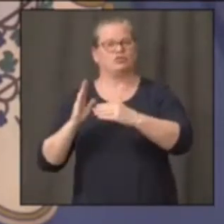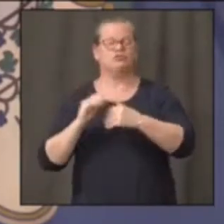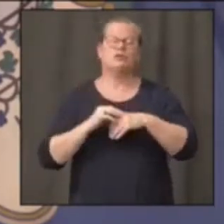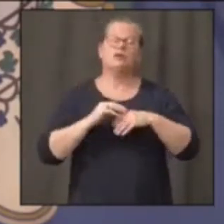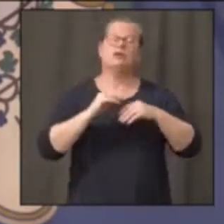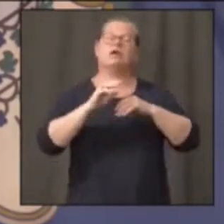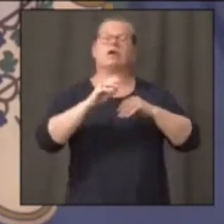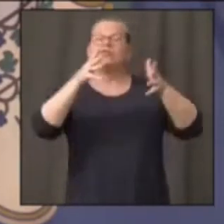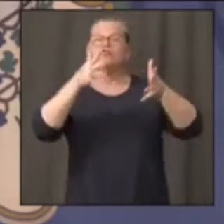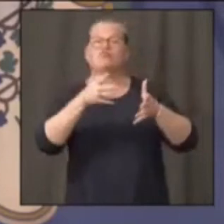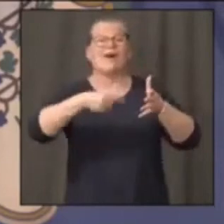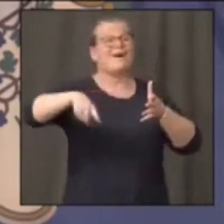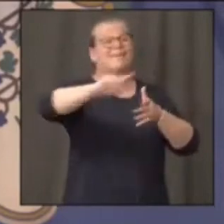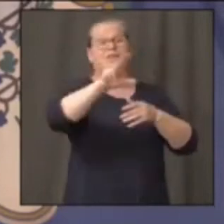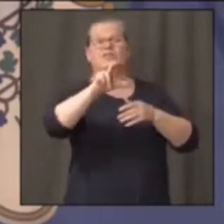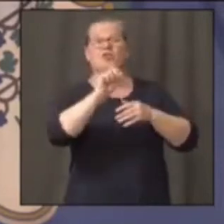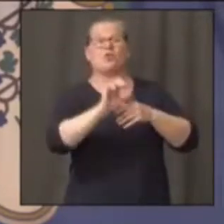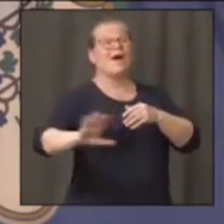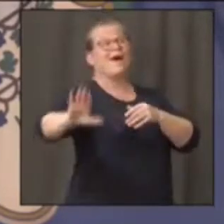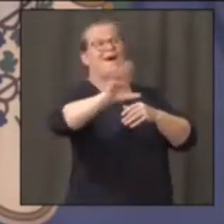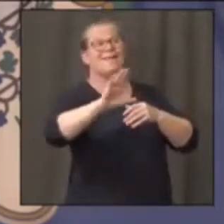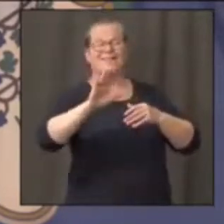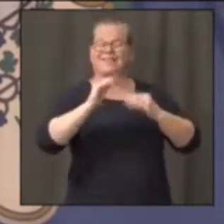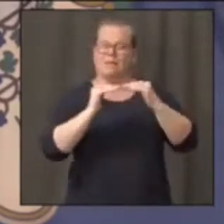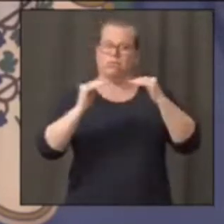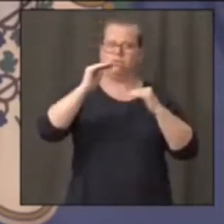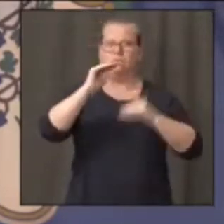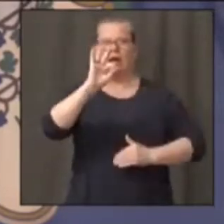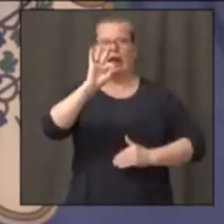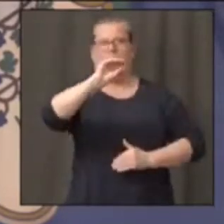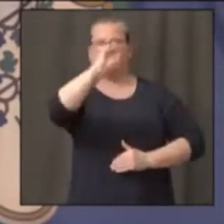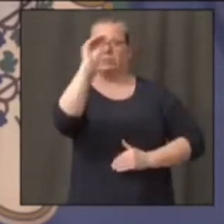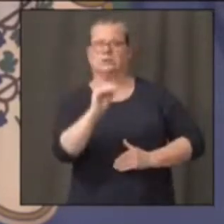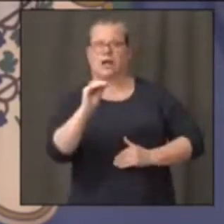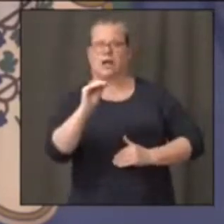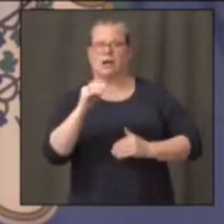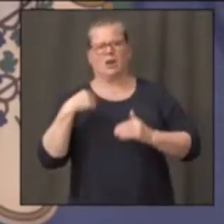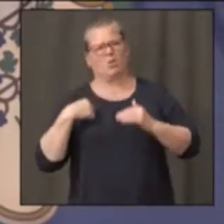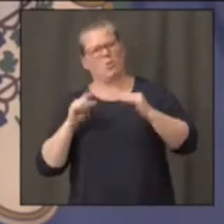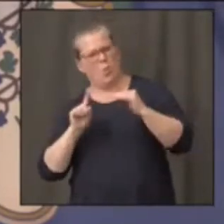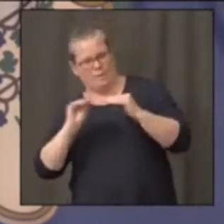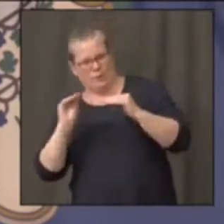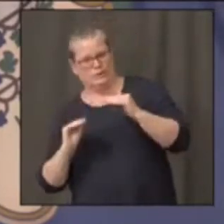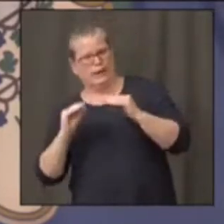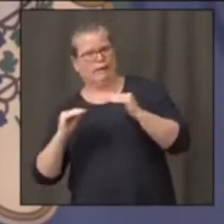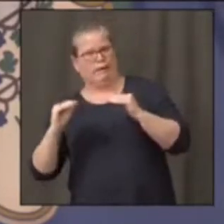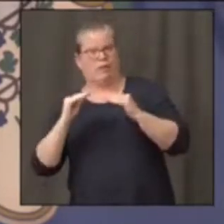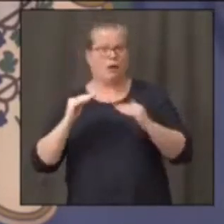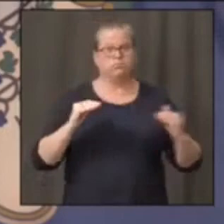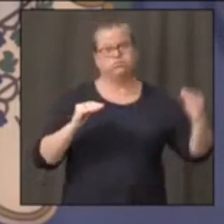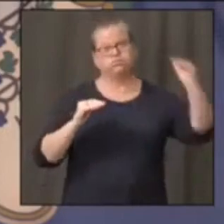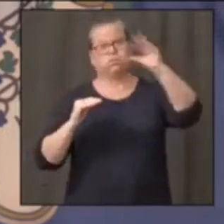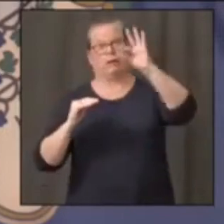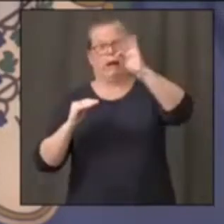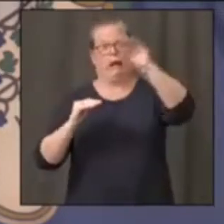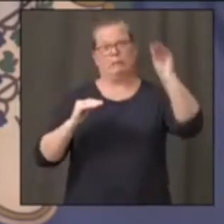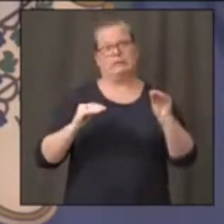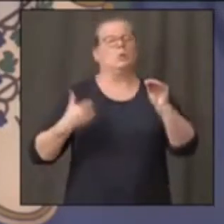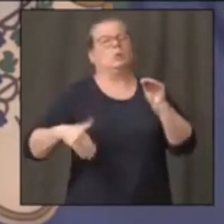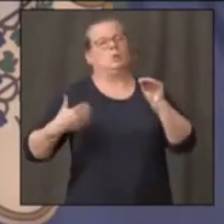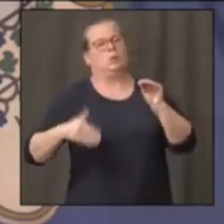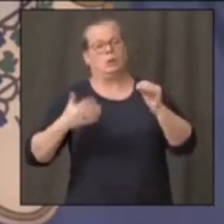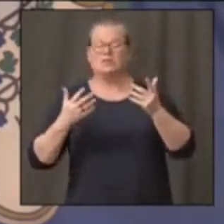ours. So it tells you, A, the impact of wearing the mask and the social distancing and what a difference it has made in a state like